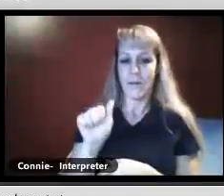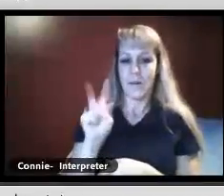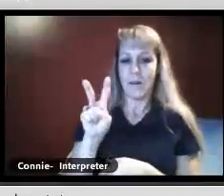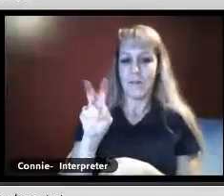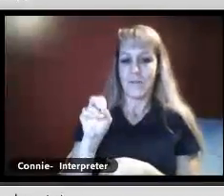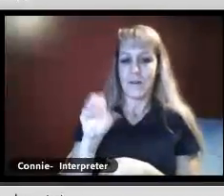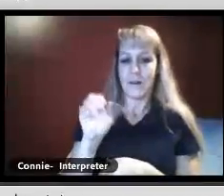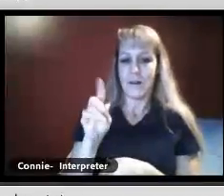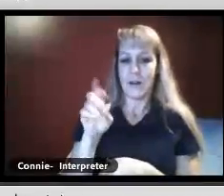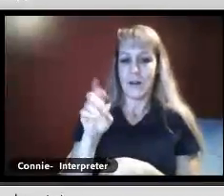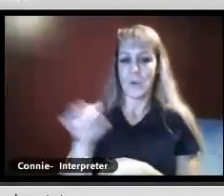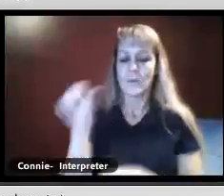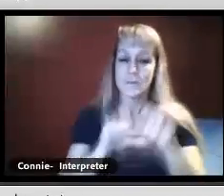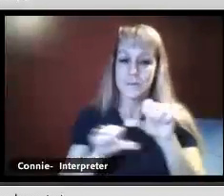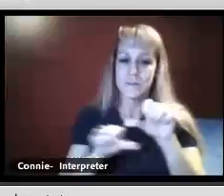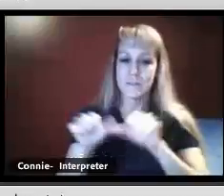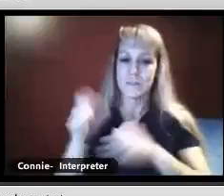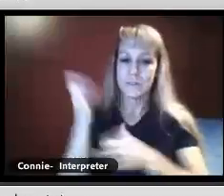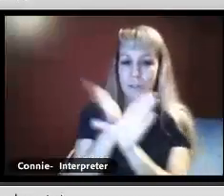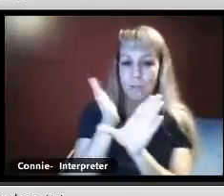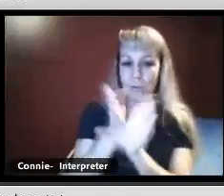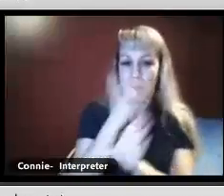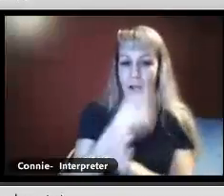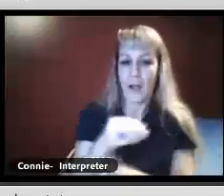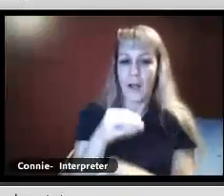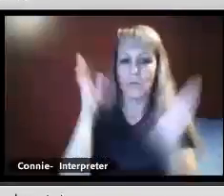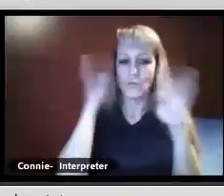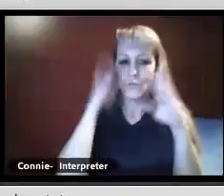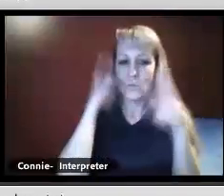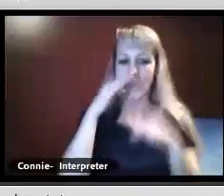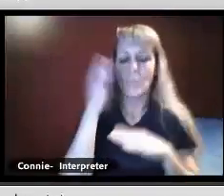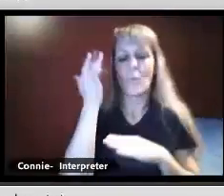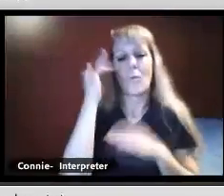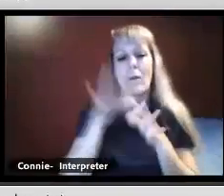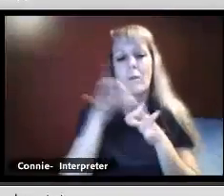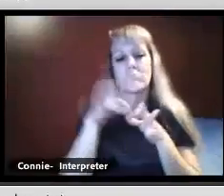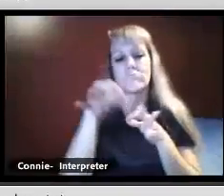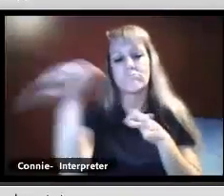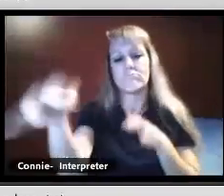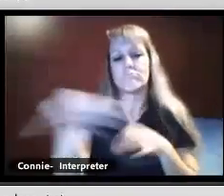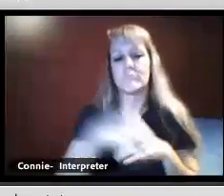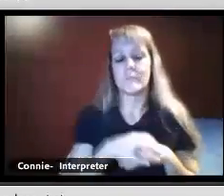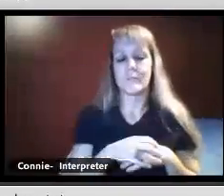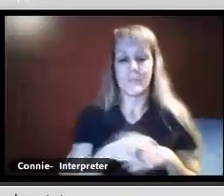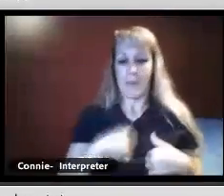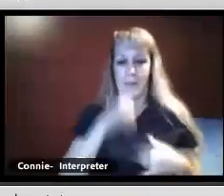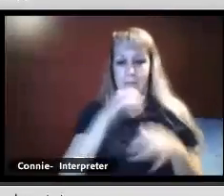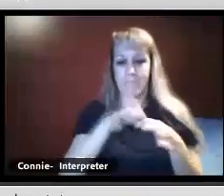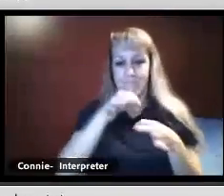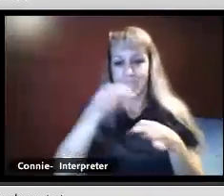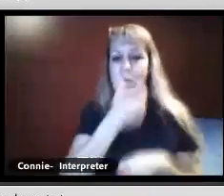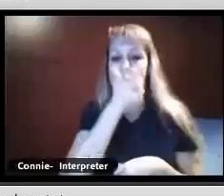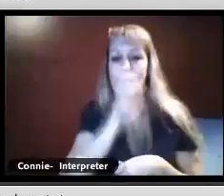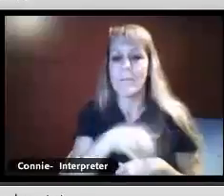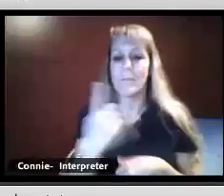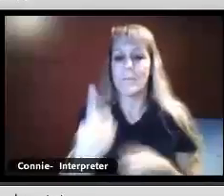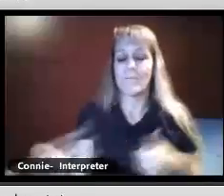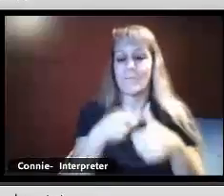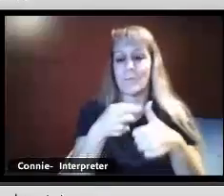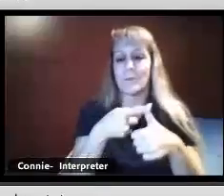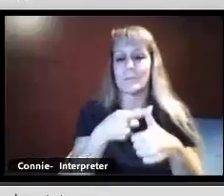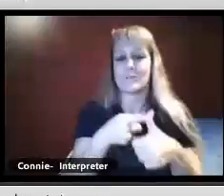psychology in trouble, and why do we procrastinate? I didn't procrastinate, and I watched that one first.